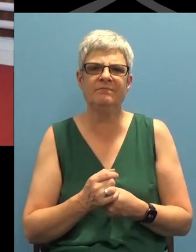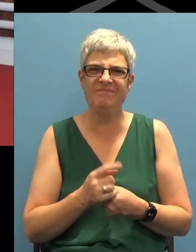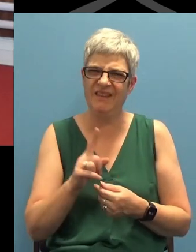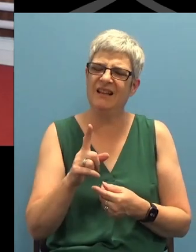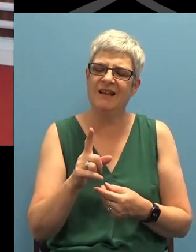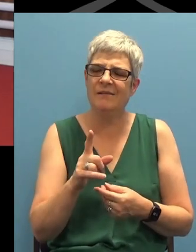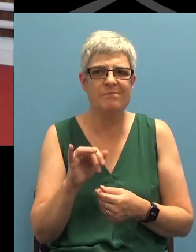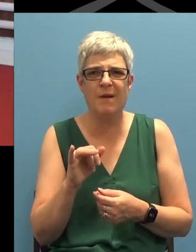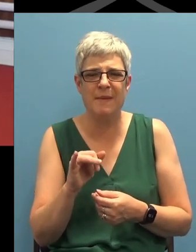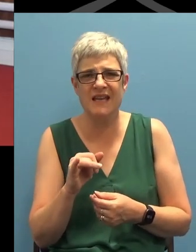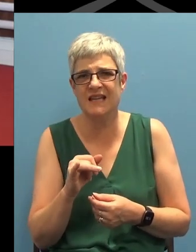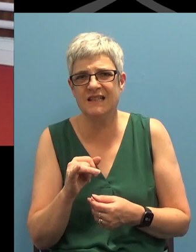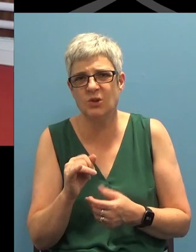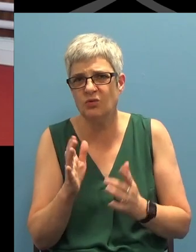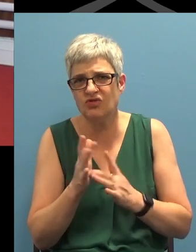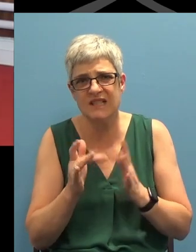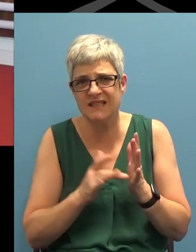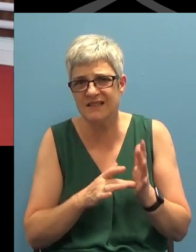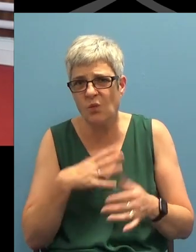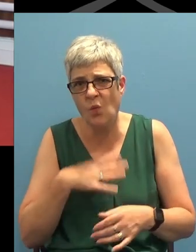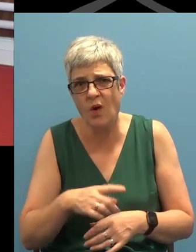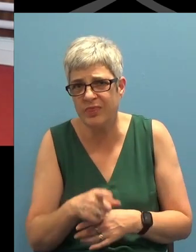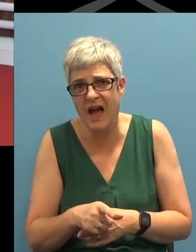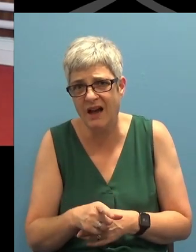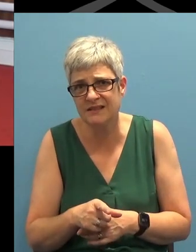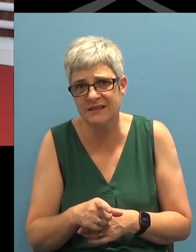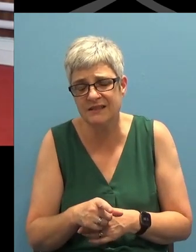And that might not be what Jesus said.